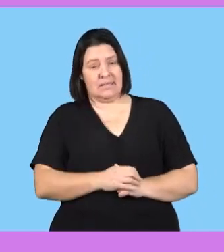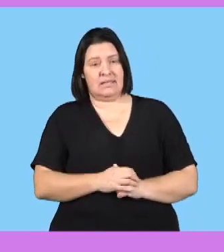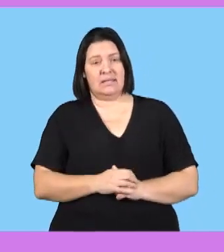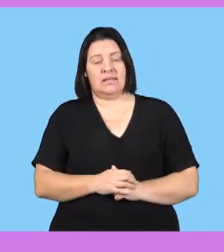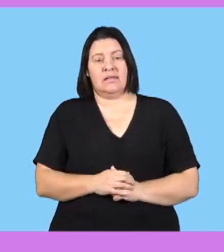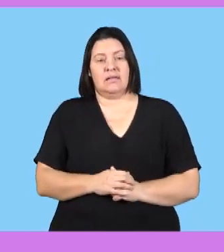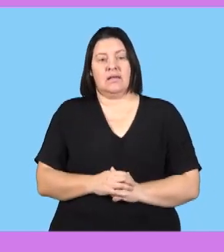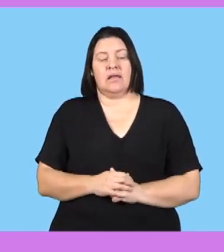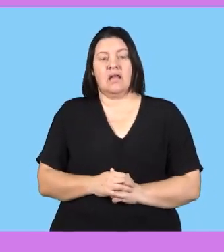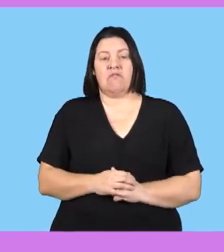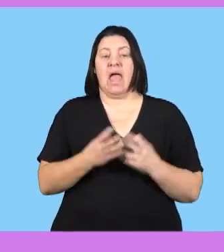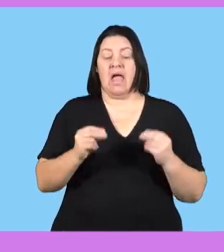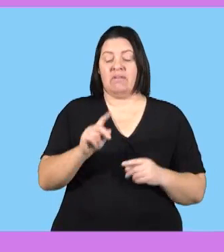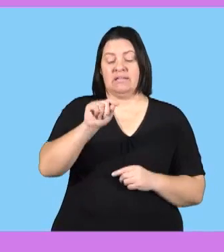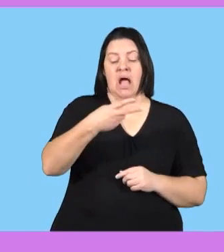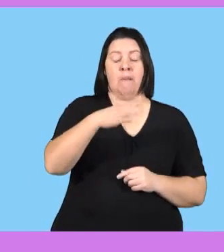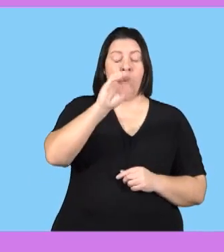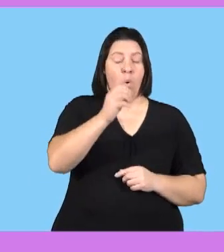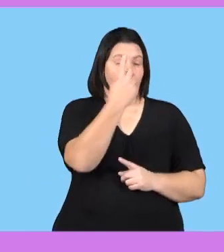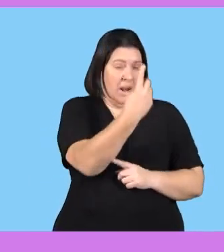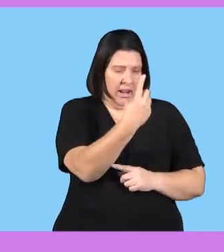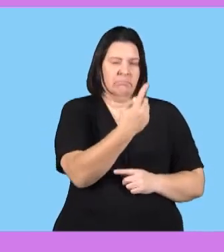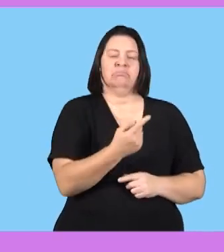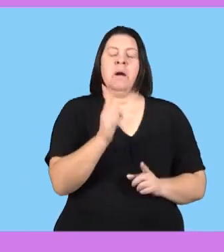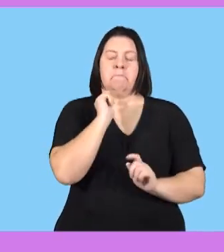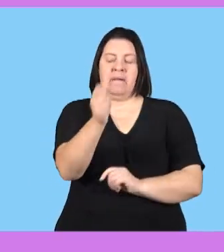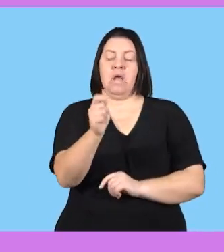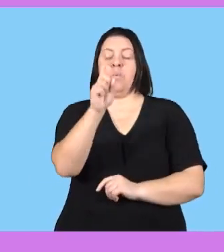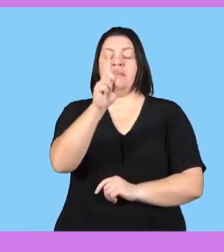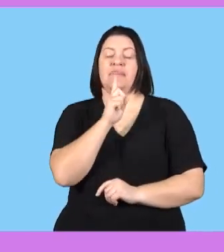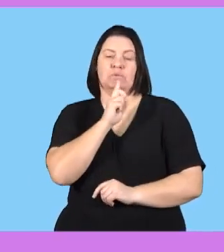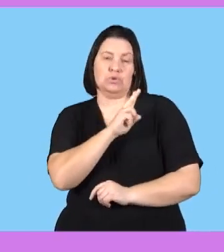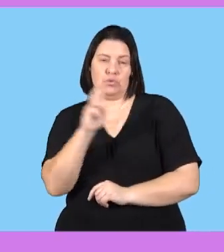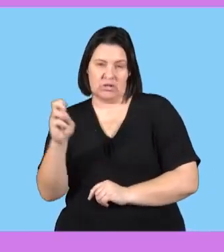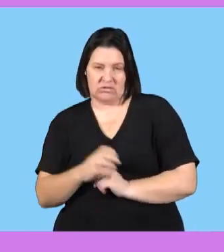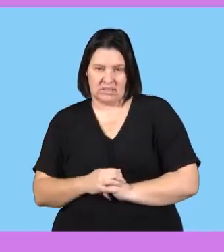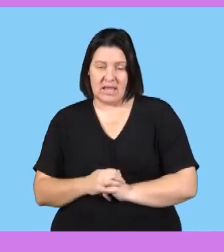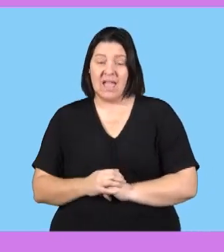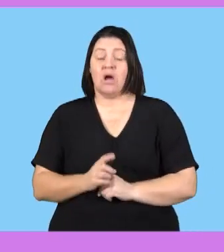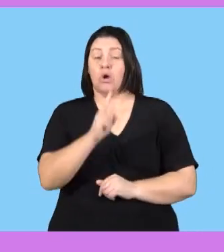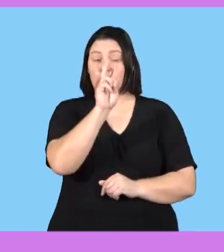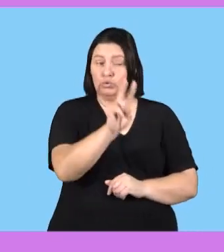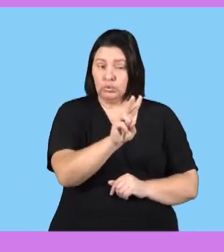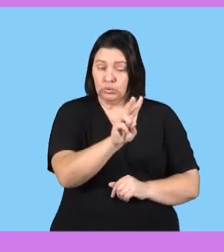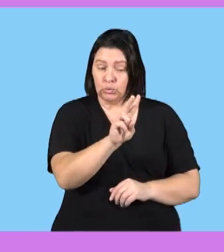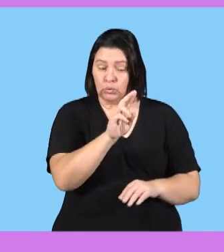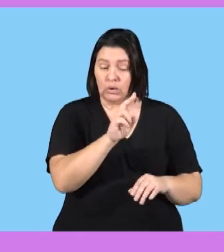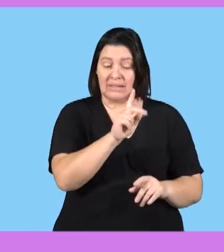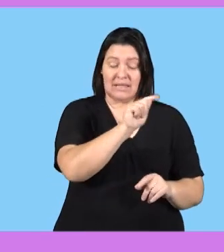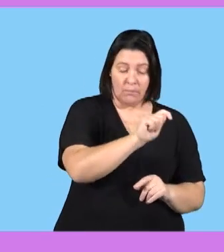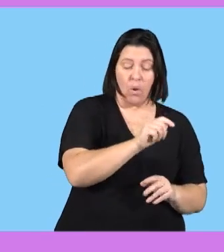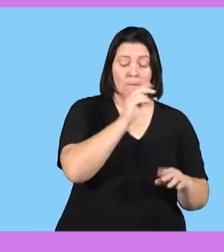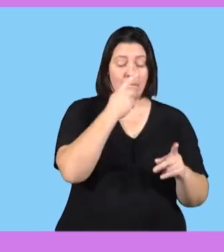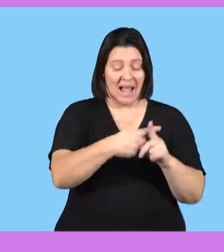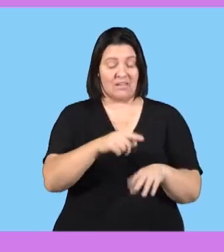if we have Thabo only, it's 1,200. If it's Thabo and one friend, they are two, it's 600